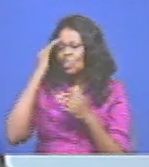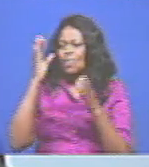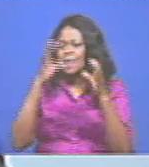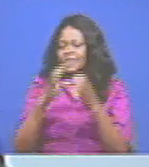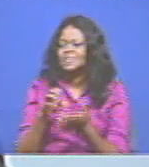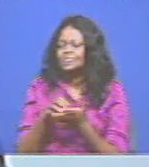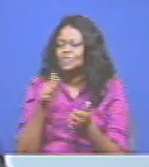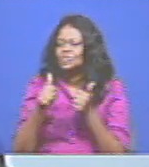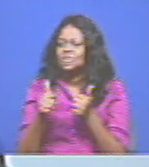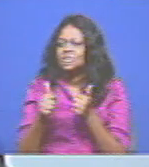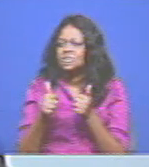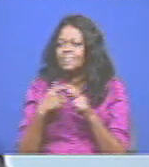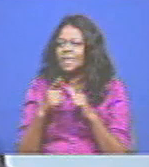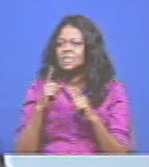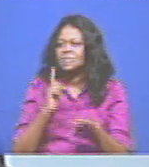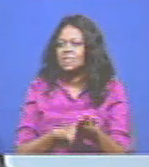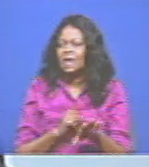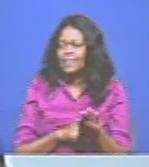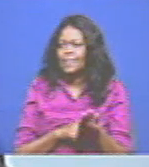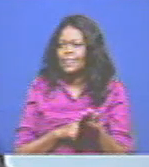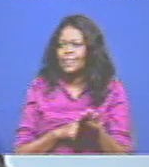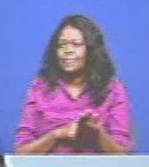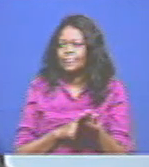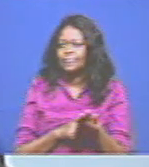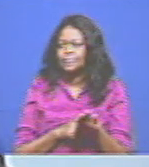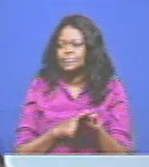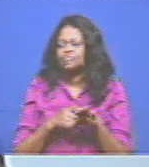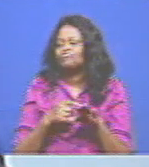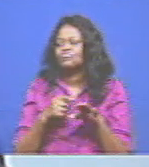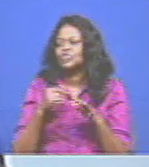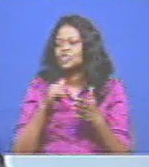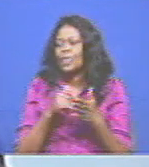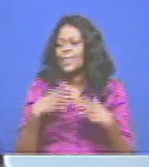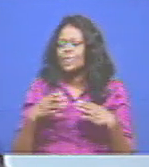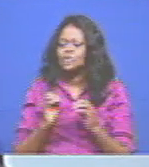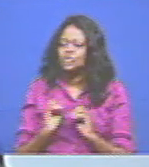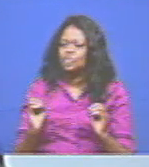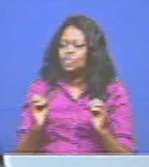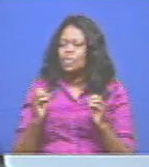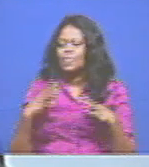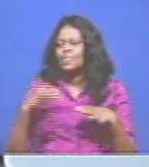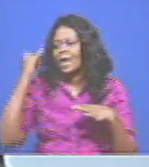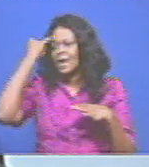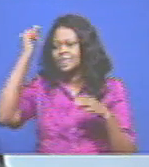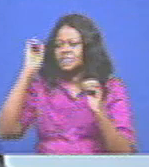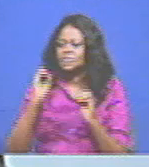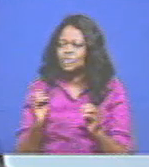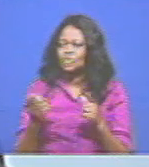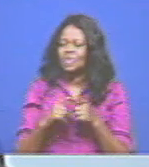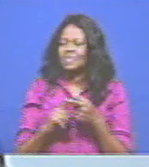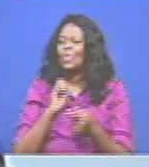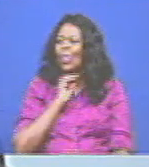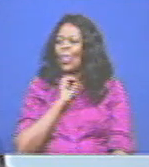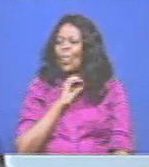easy. But you see, if you leave people out there, they don't have room. And, you know, they have been complaining